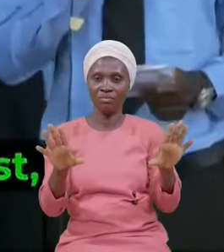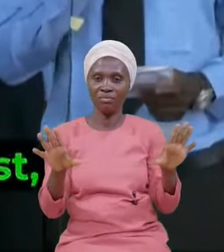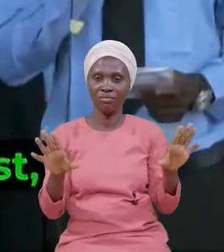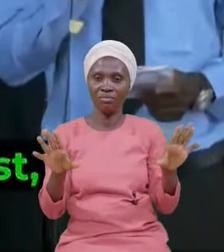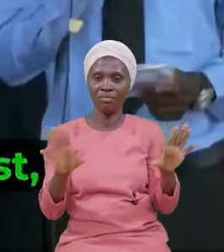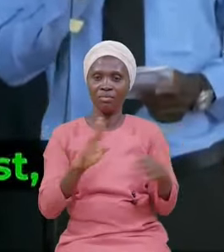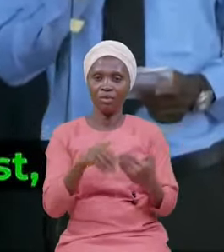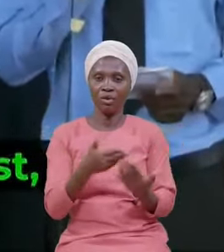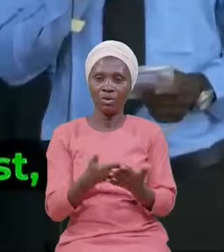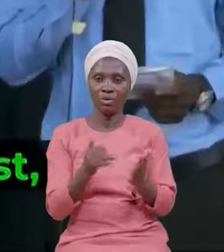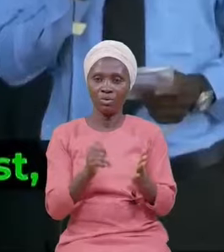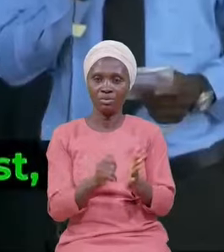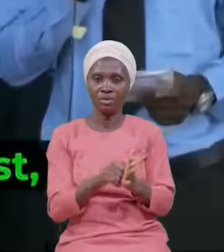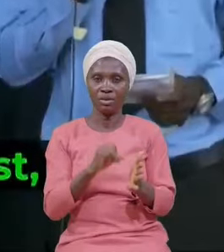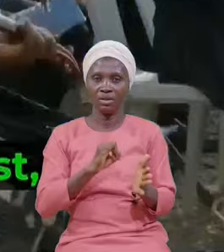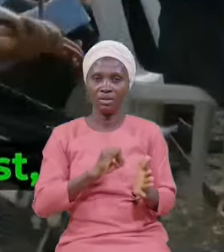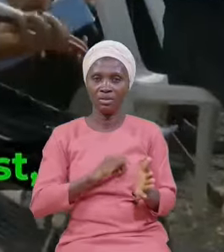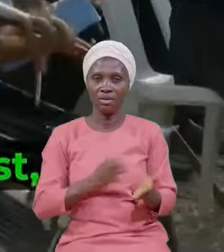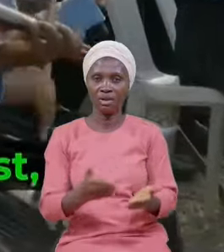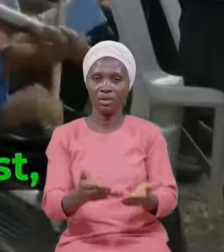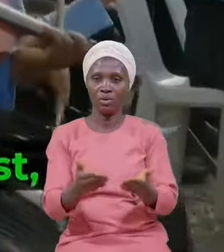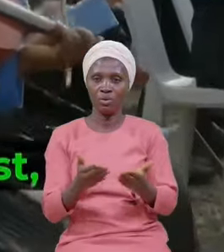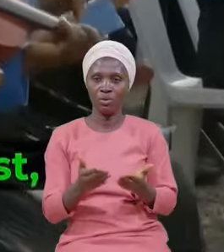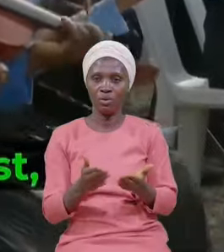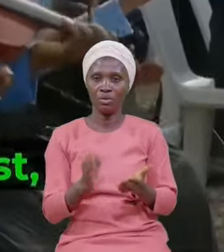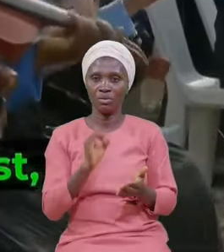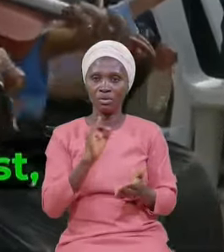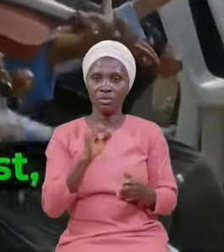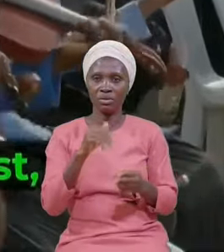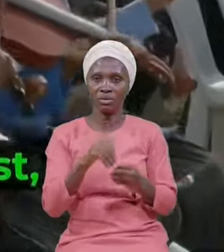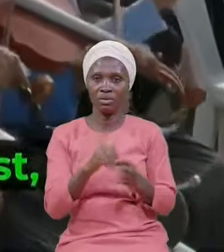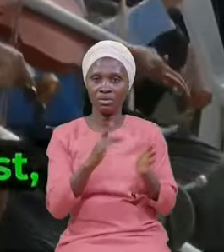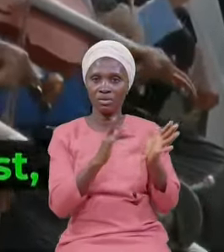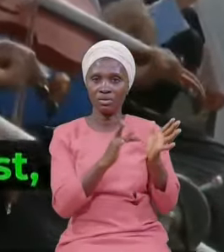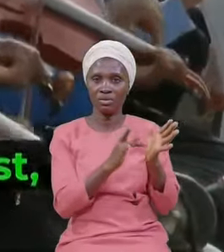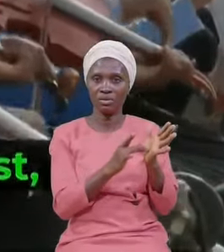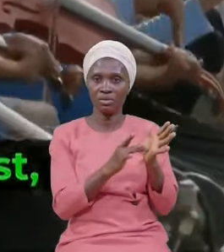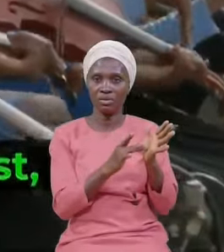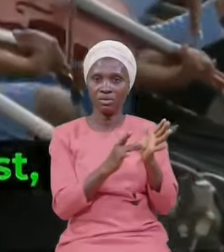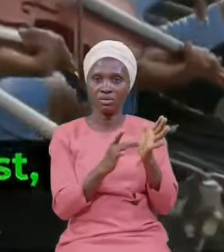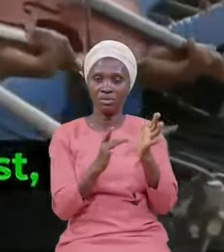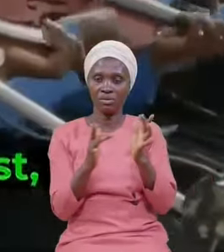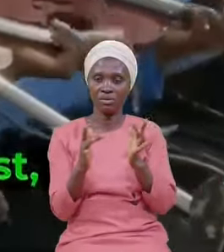bright all that I want is in